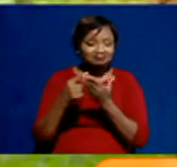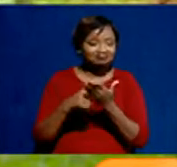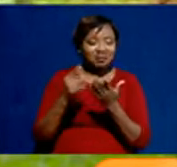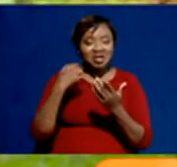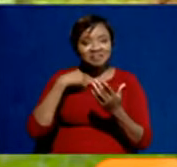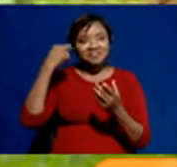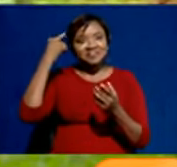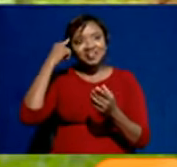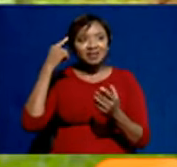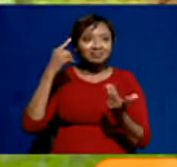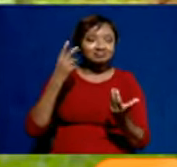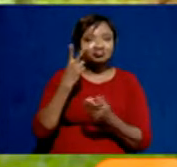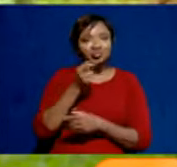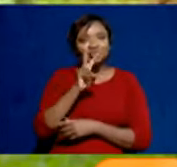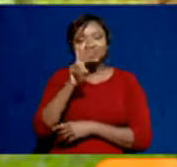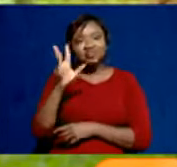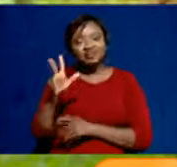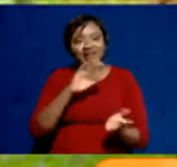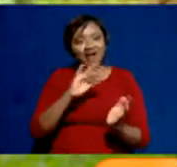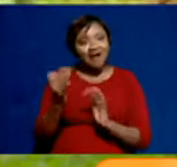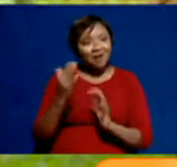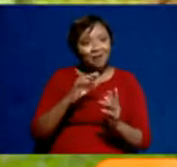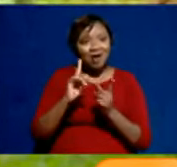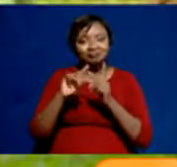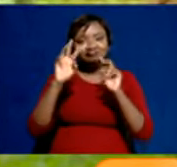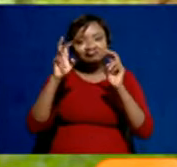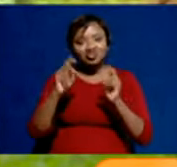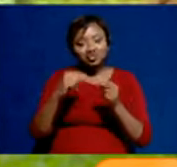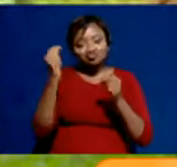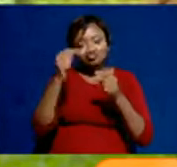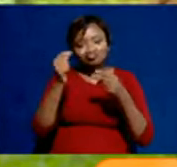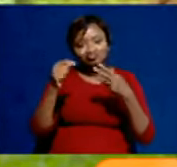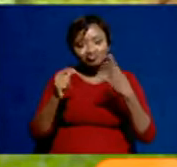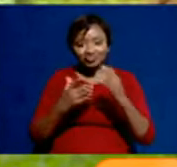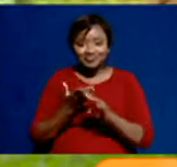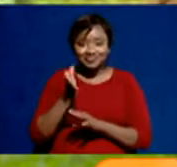of the year 2023, different issues that she has spoken to. Back to you in studio.